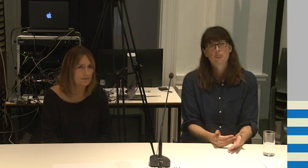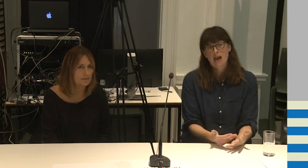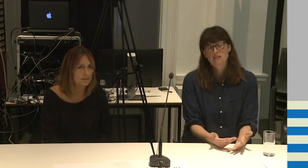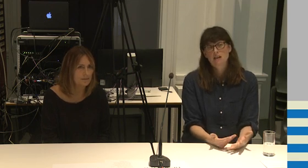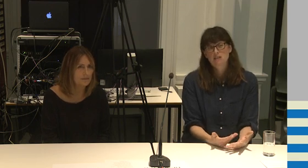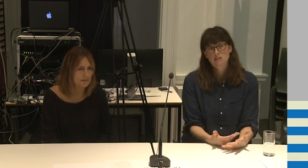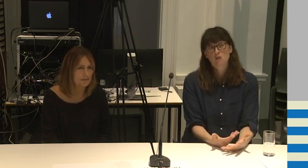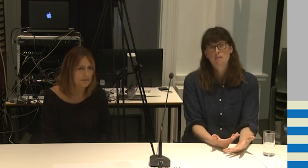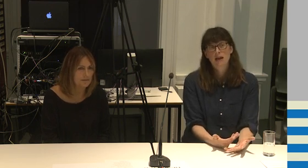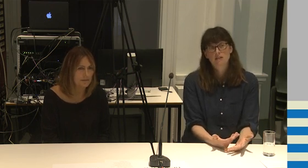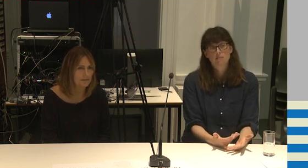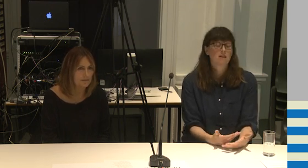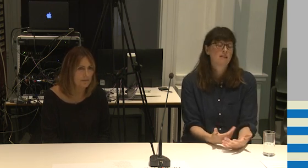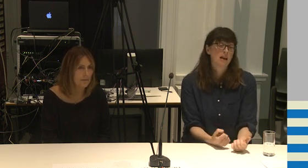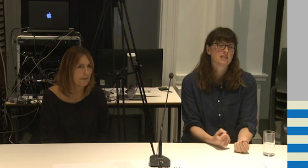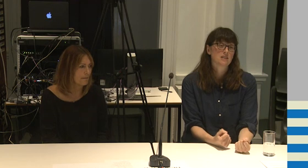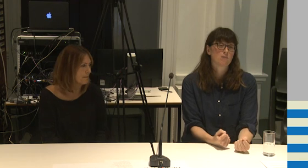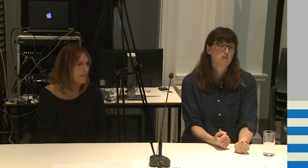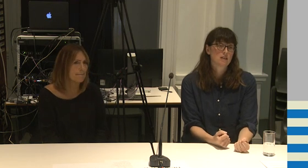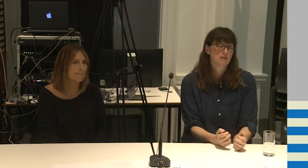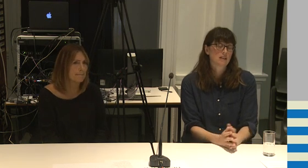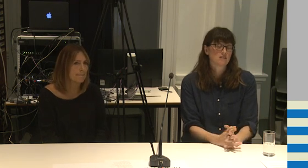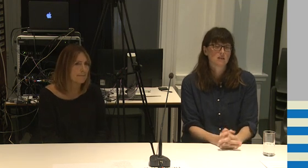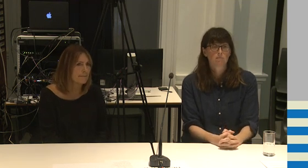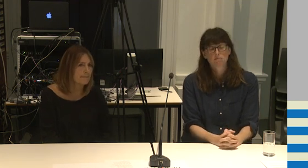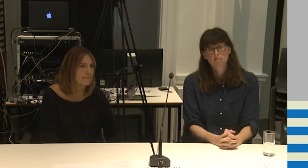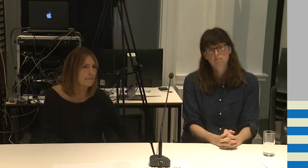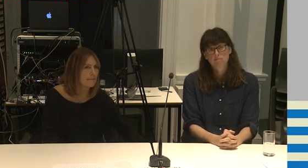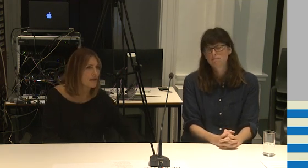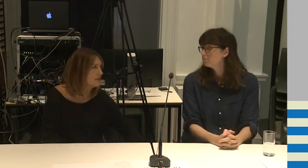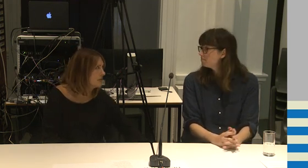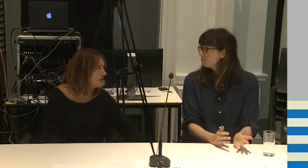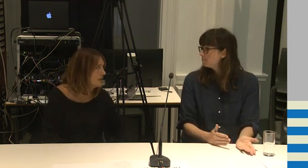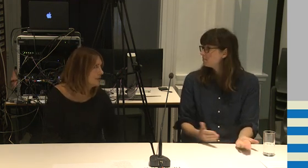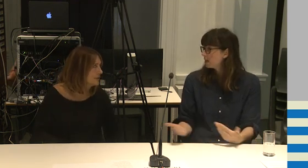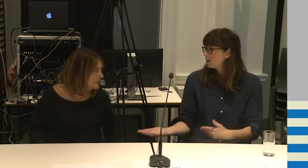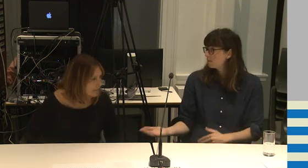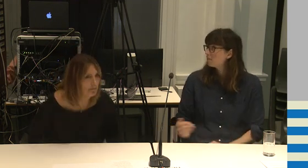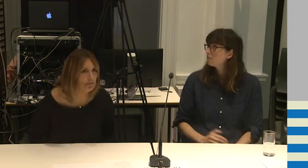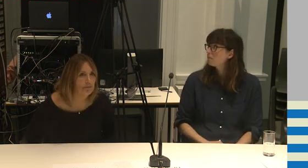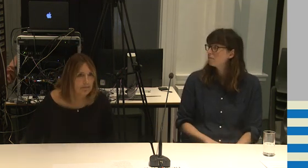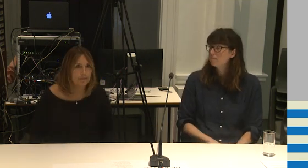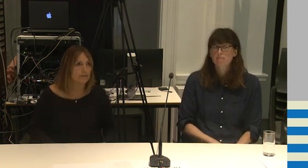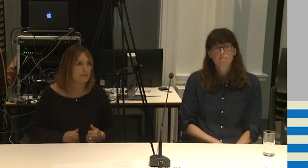so that access is fully met, but, and that takes protest and activism.